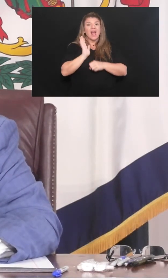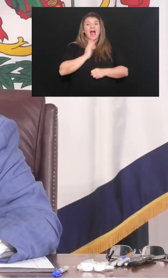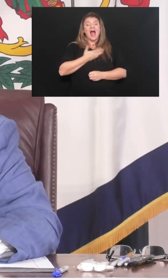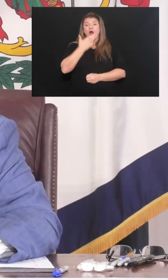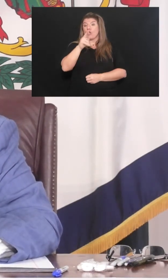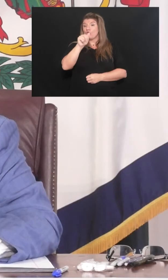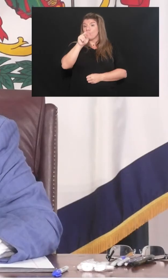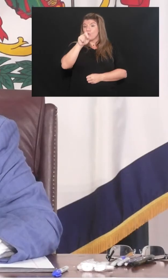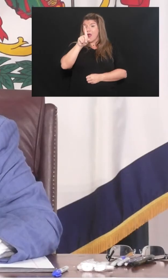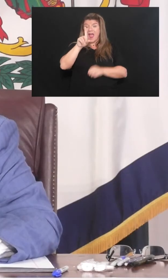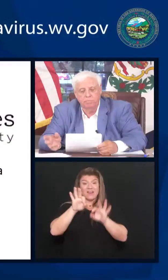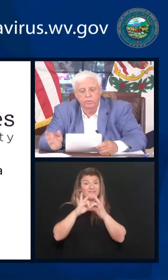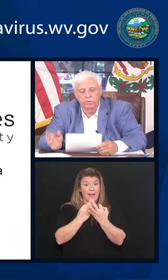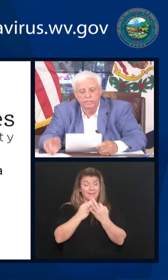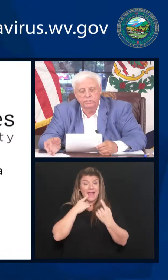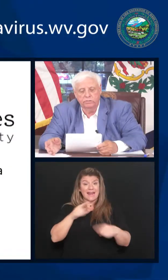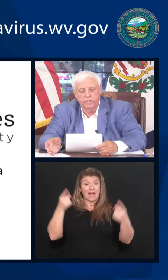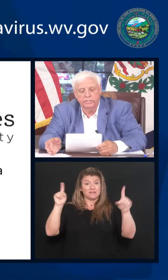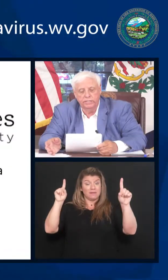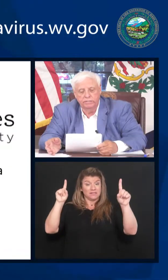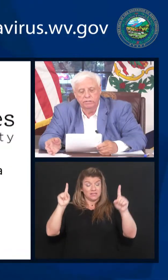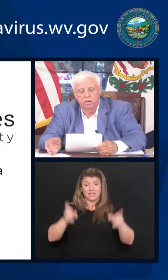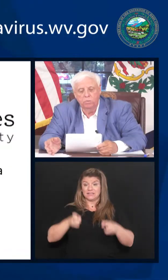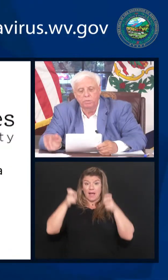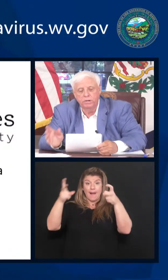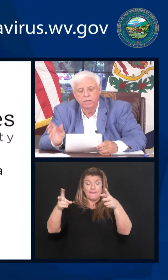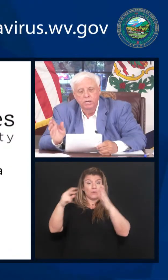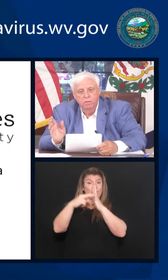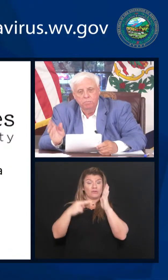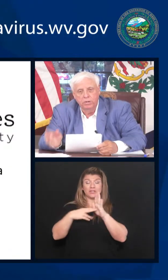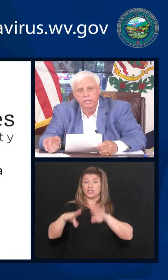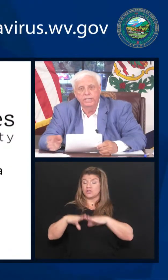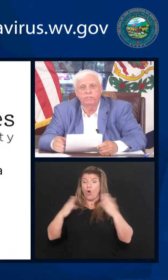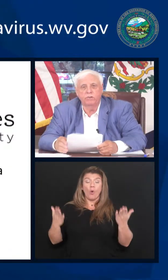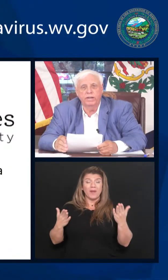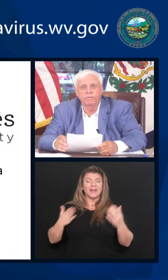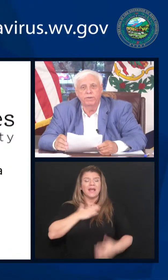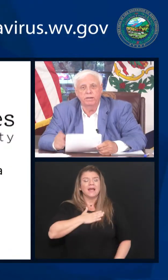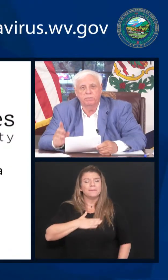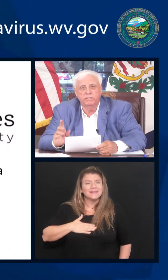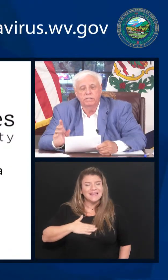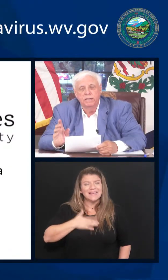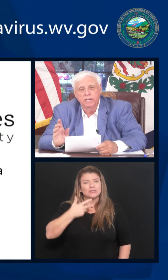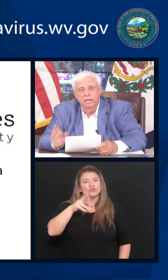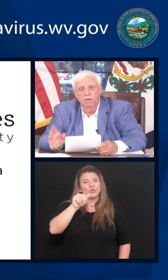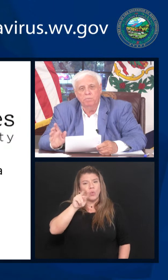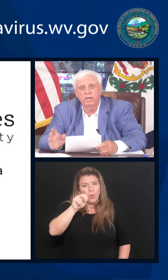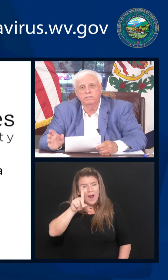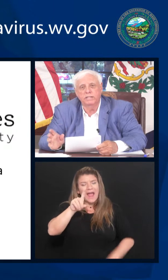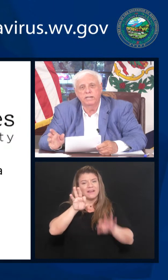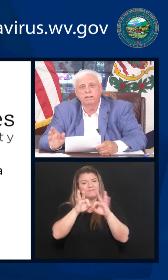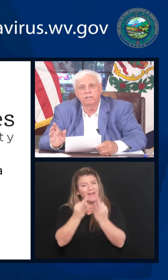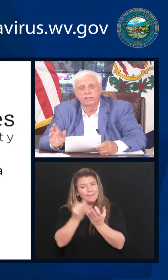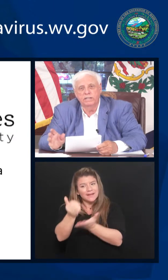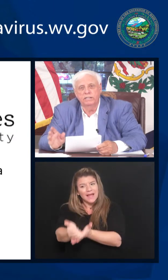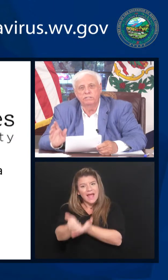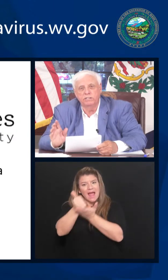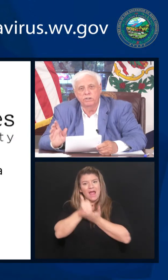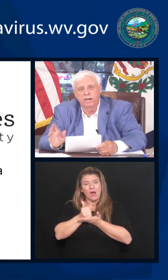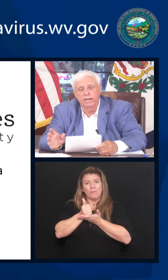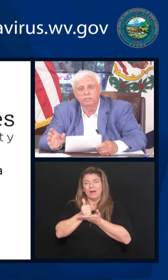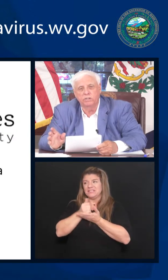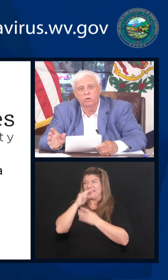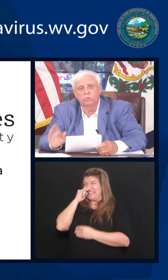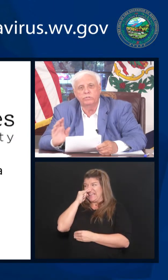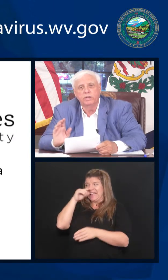families announcement was up. The registration is open. Please, grand families, help us get the kids in